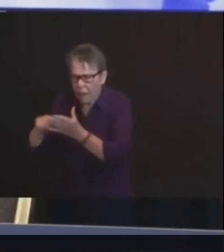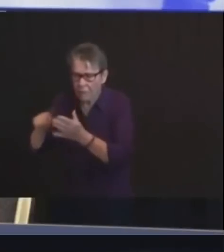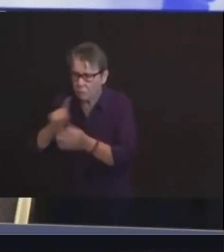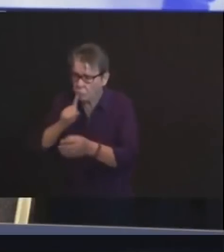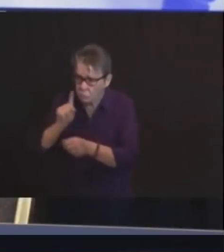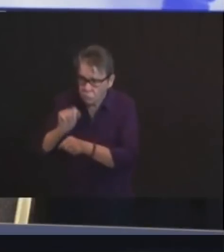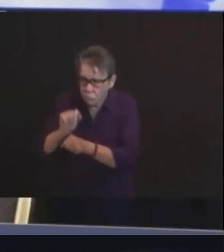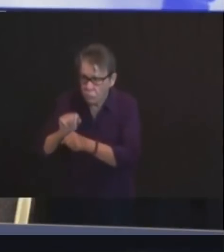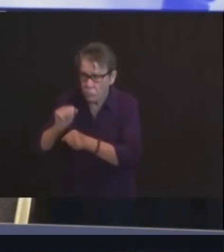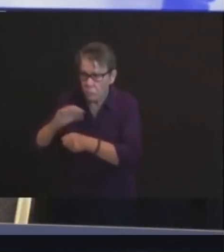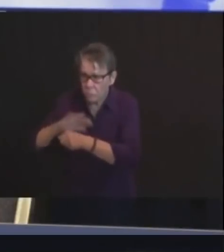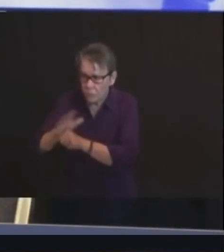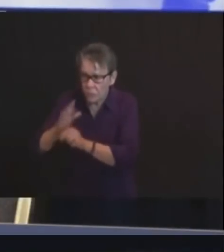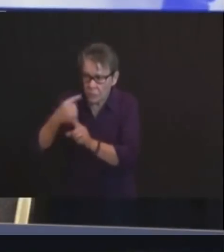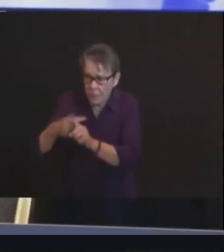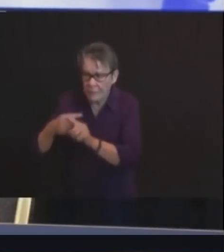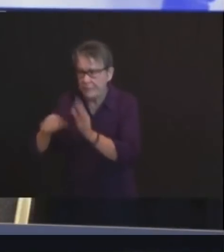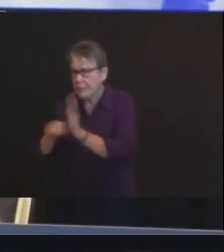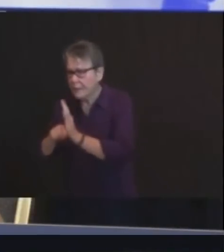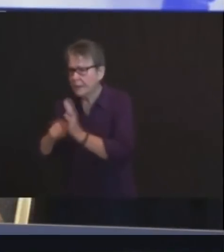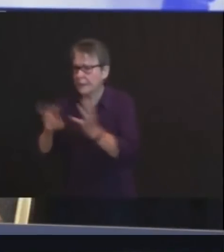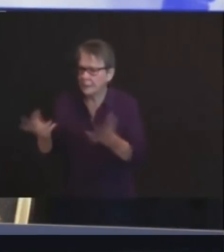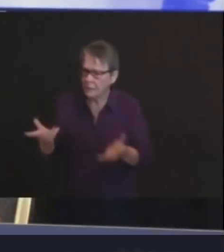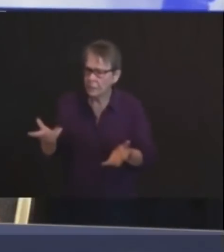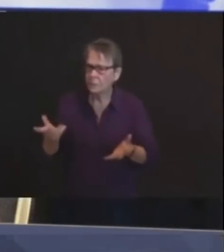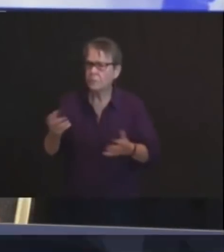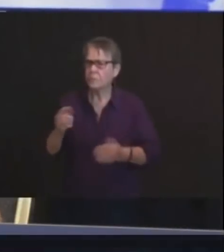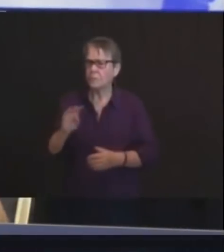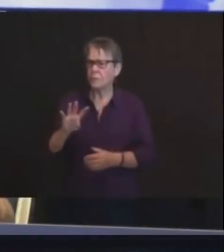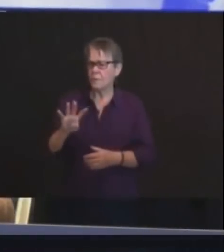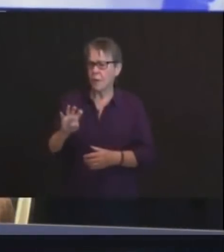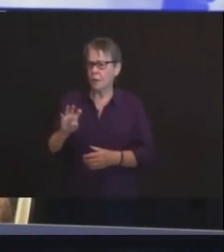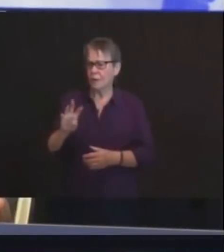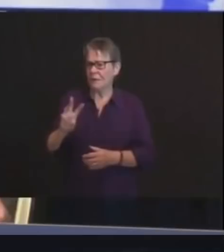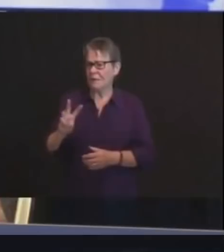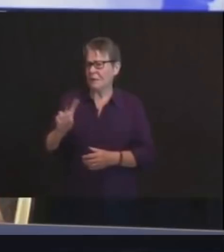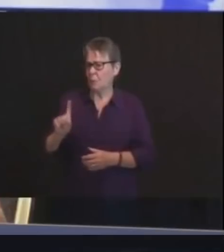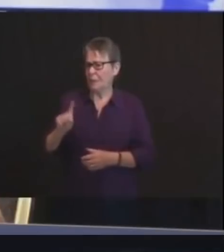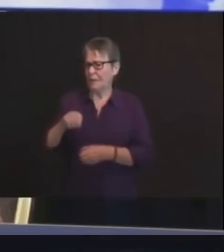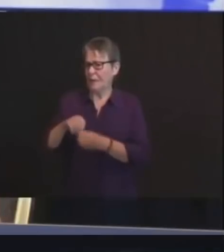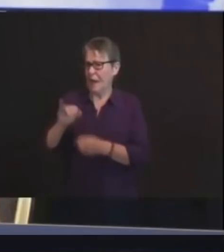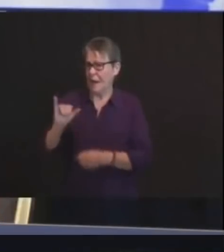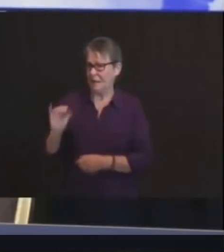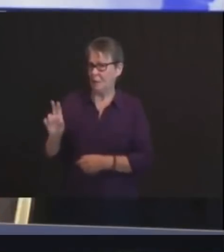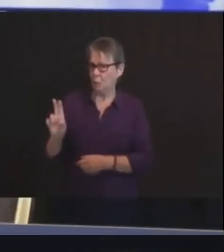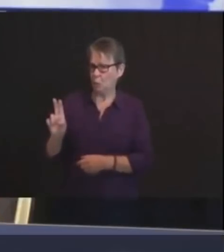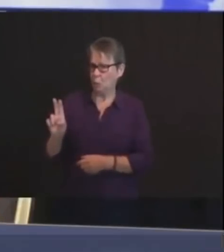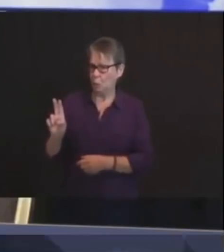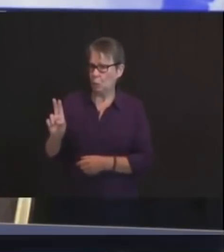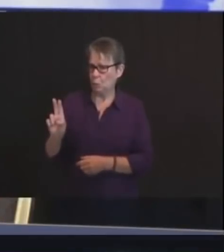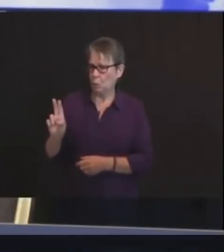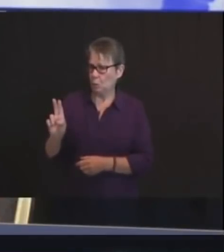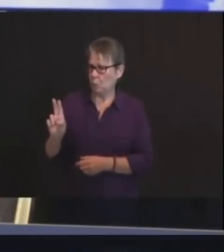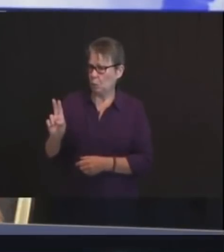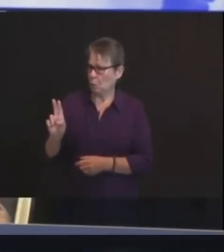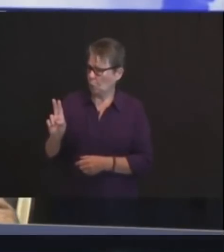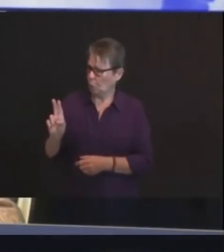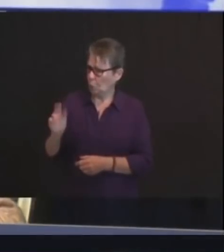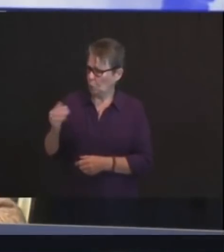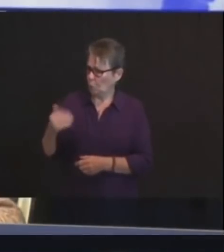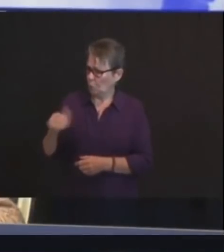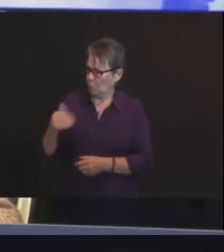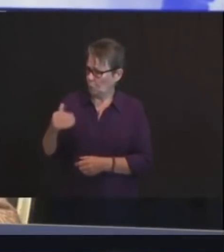Health Commissioner Judy Persicilli adding, 42% are on ventilators, and that's the highest percent of individuals that we've had